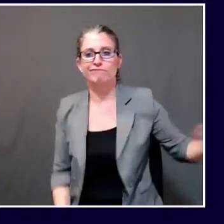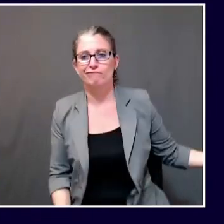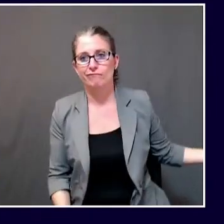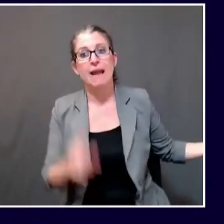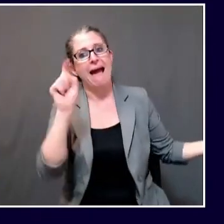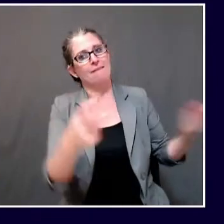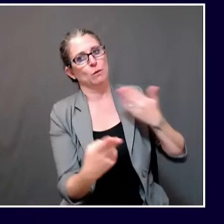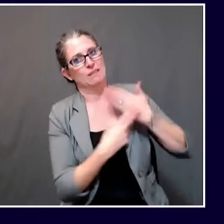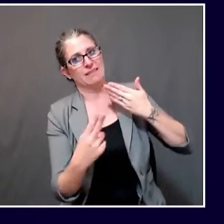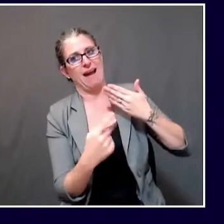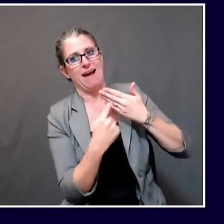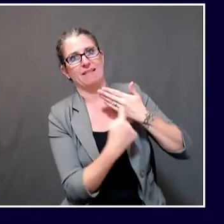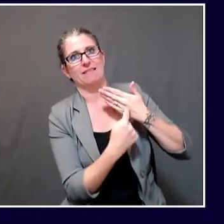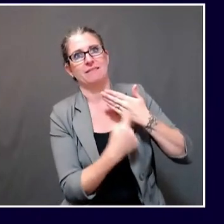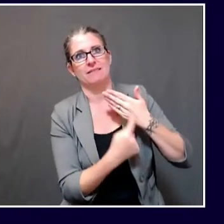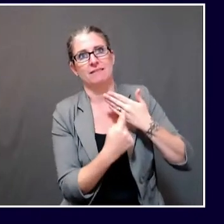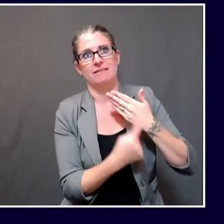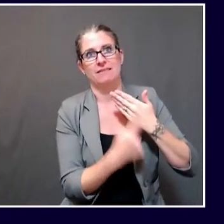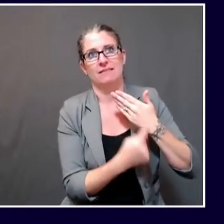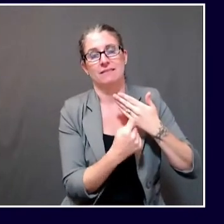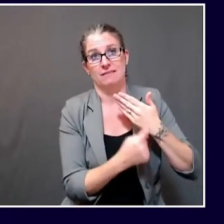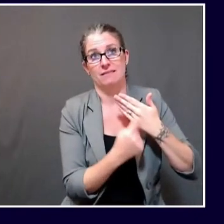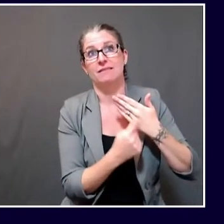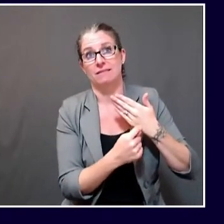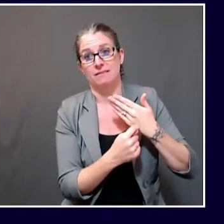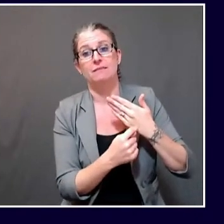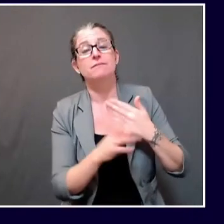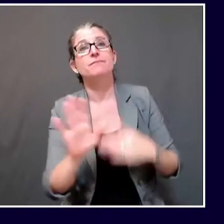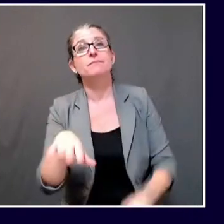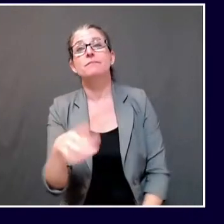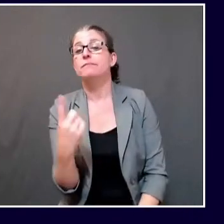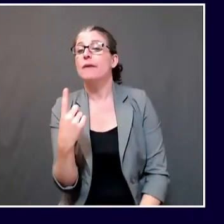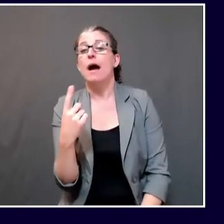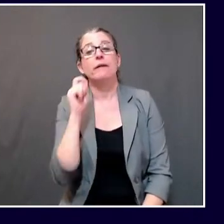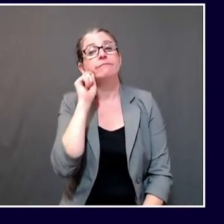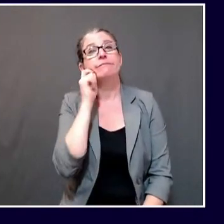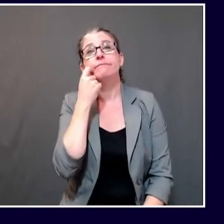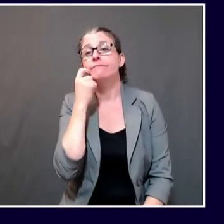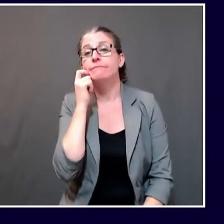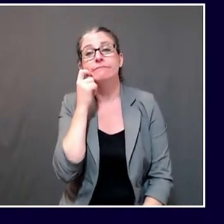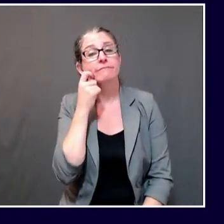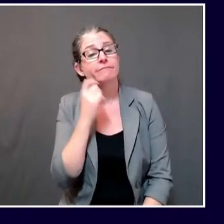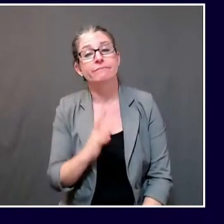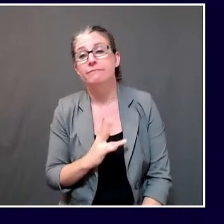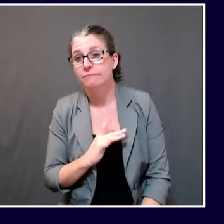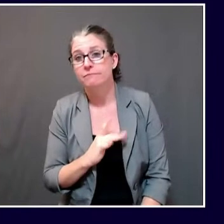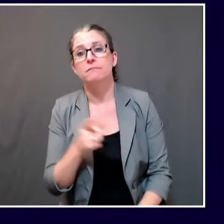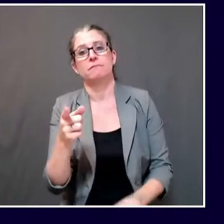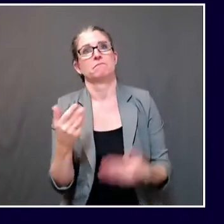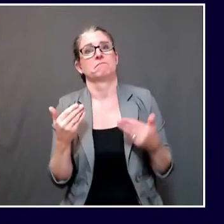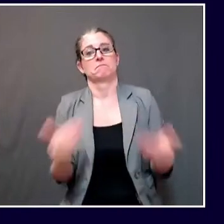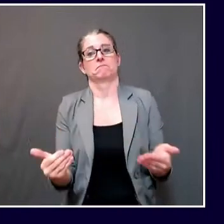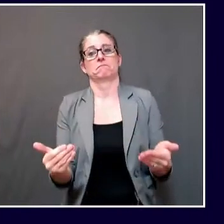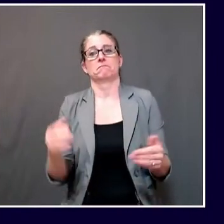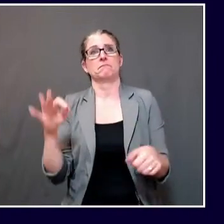is logged in as accepted. And every absentee ballot is counted in the state of Maine. So if people have questions, they should contact our office